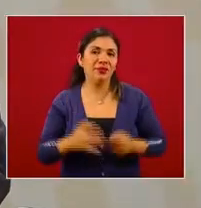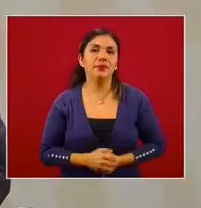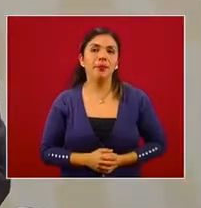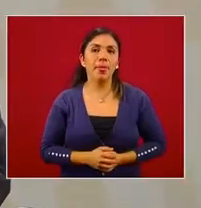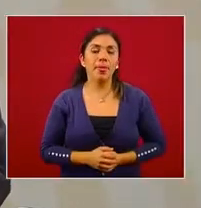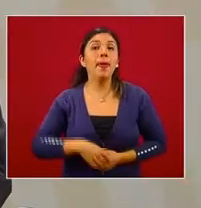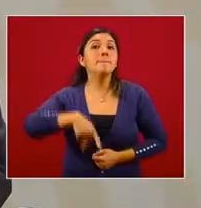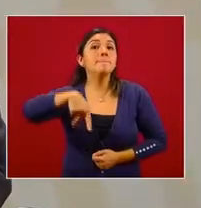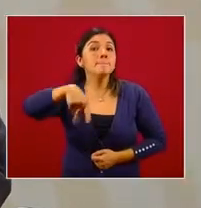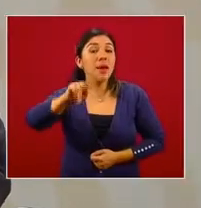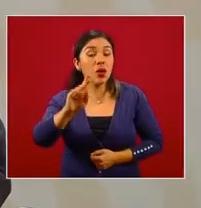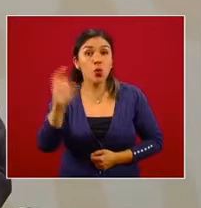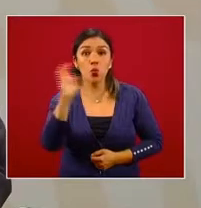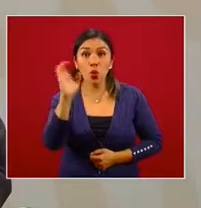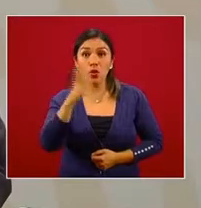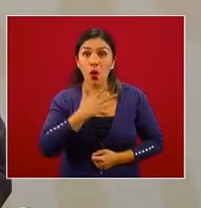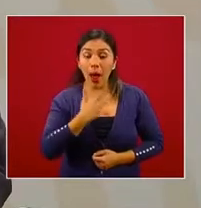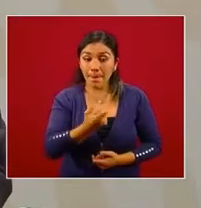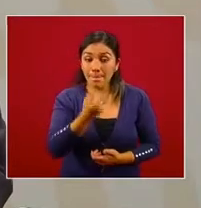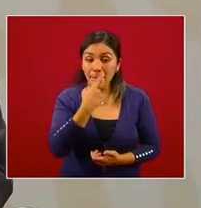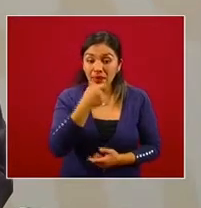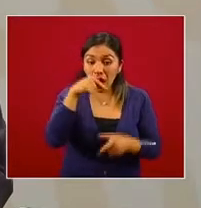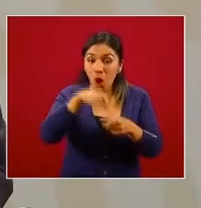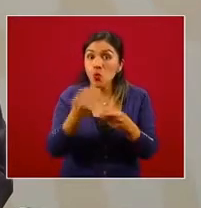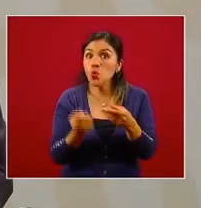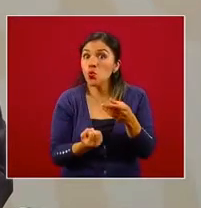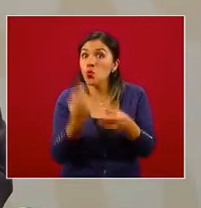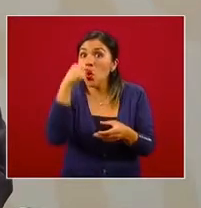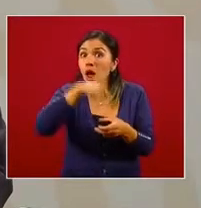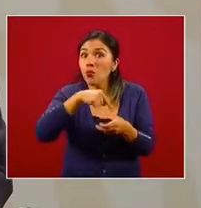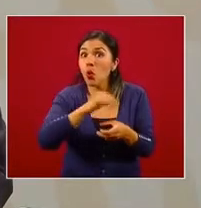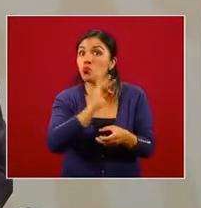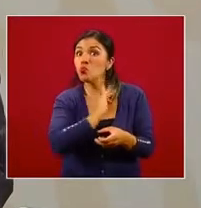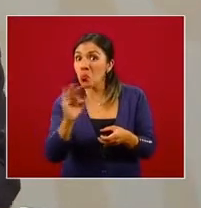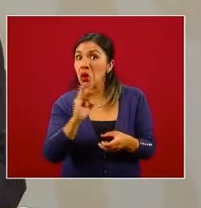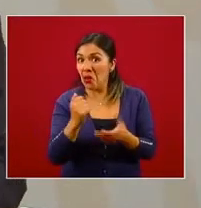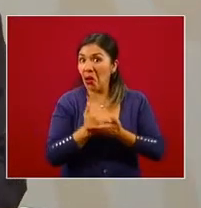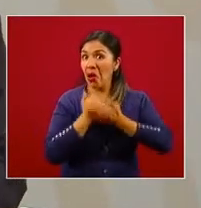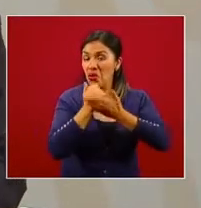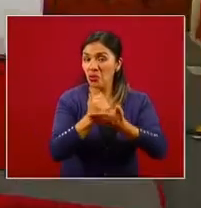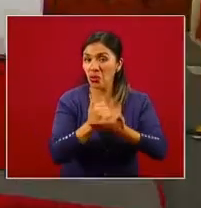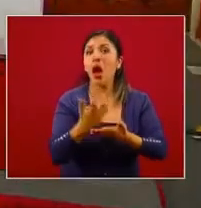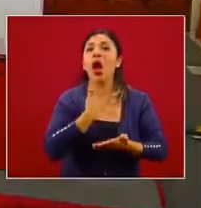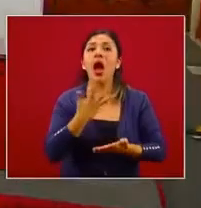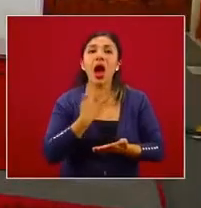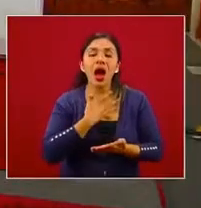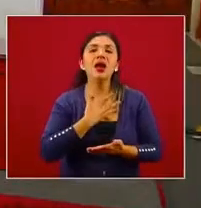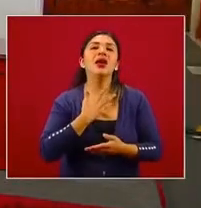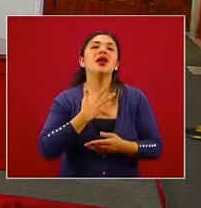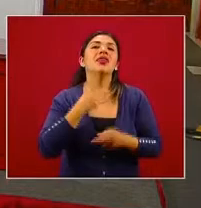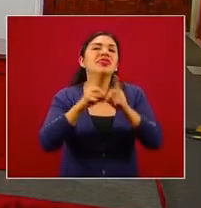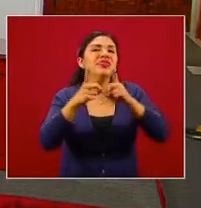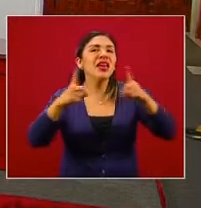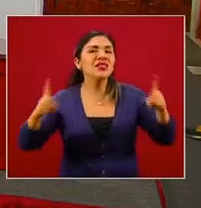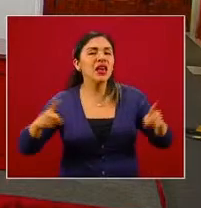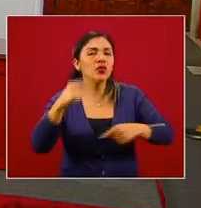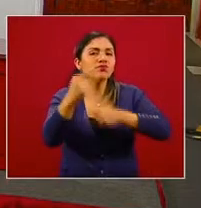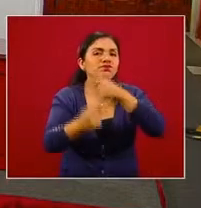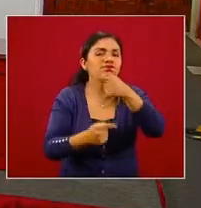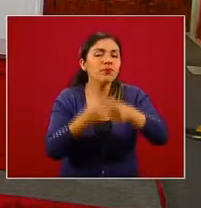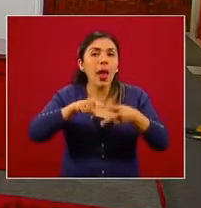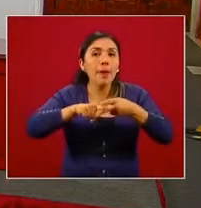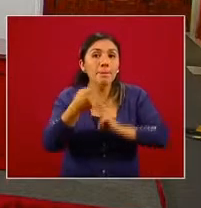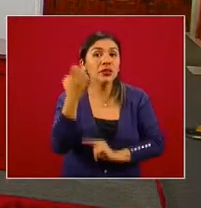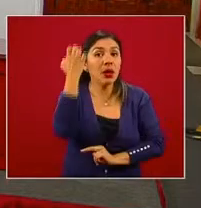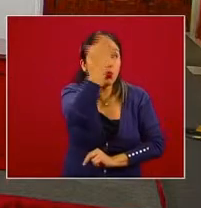standards, with these subjects in mind, clinical trials and testing. If there is a clinical trial that is